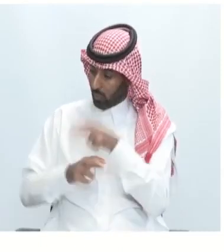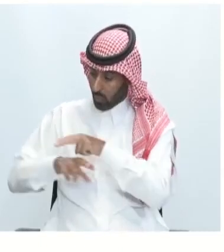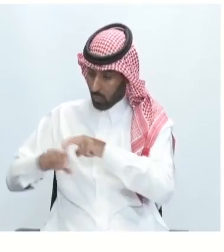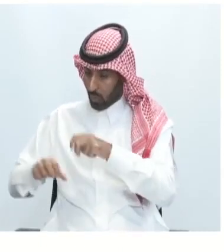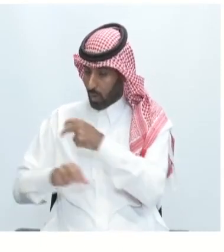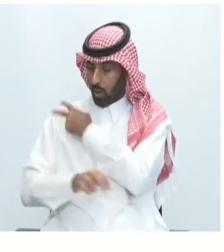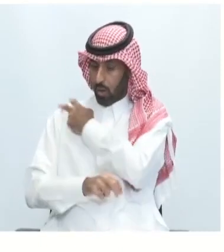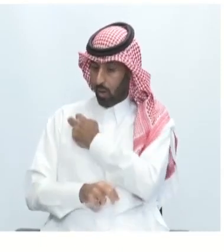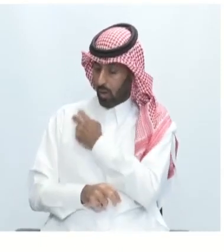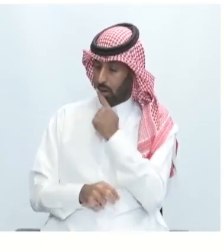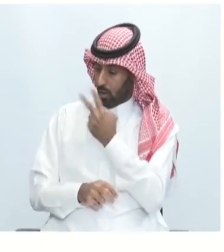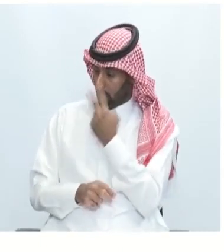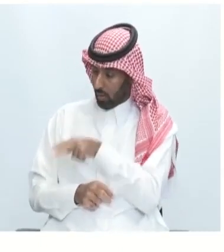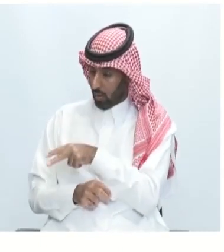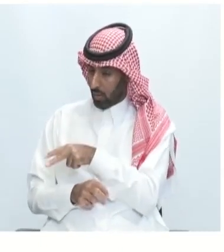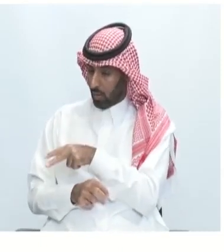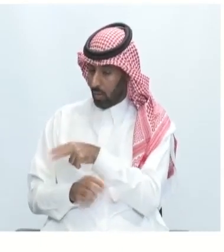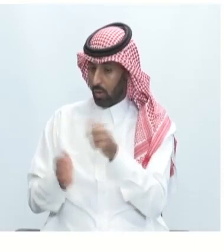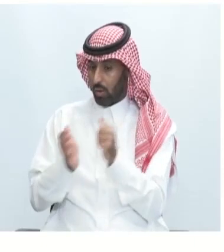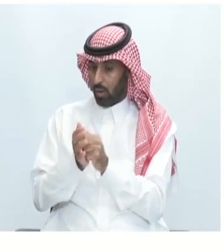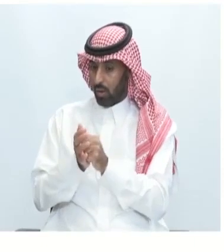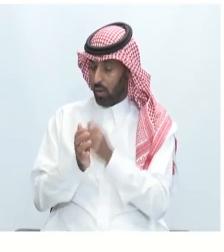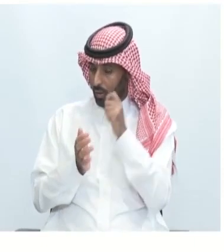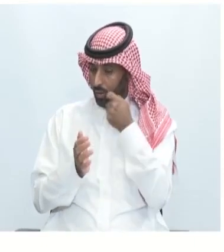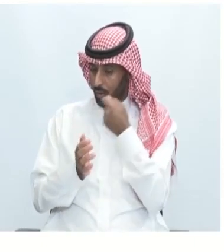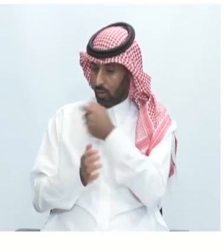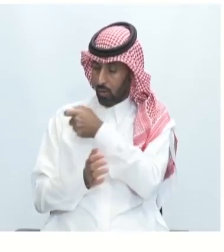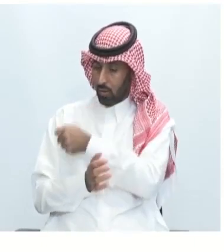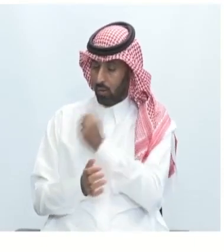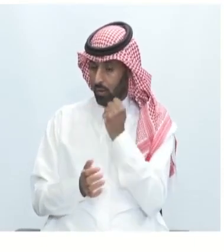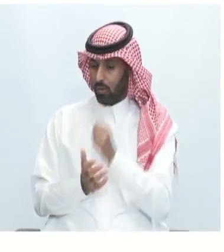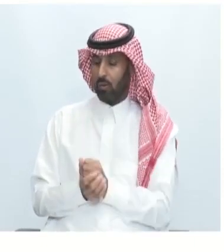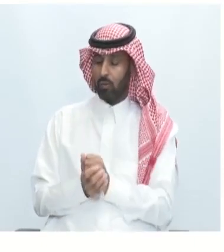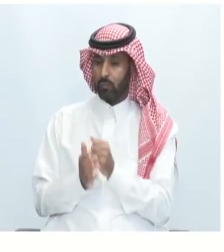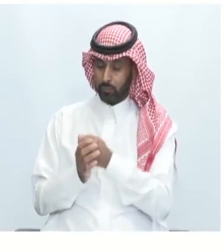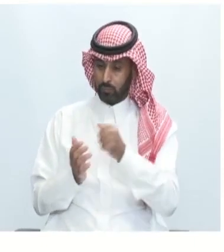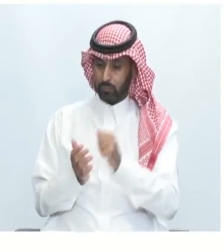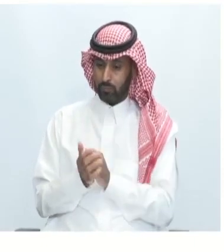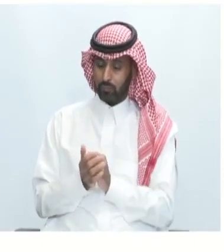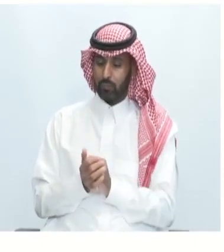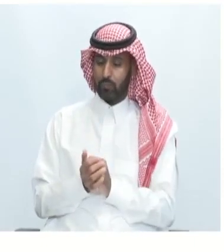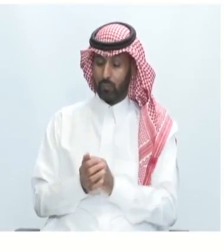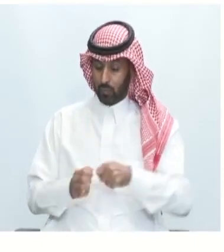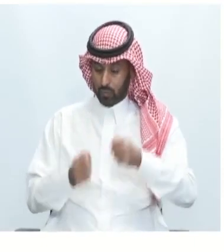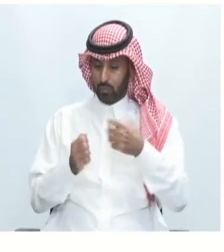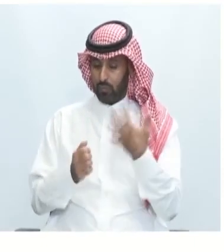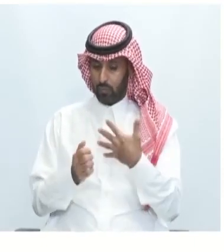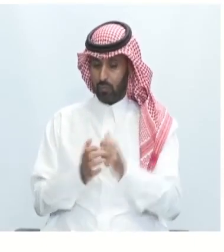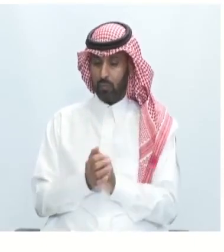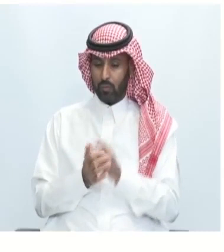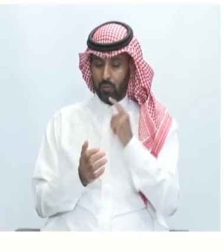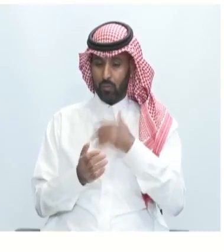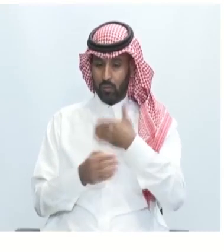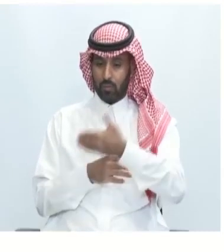discovered. Were discovered. This is the past participle. In the suspect's home. 54 money boxes